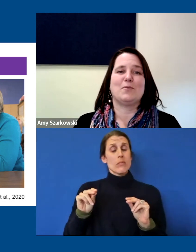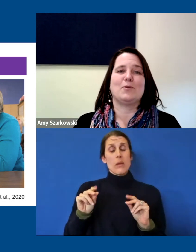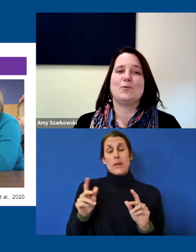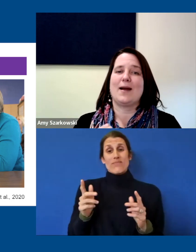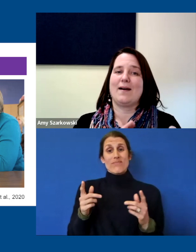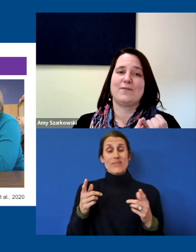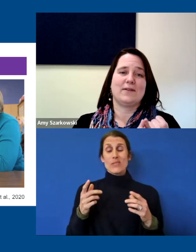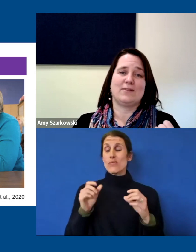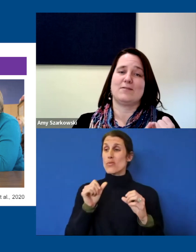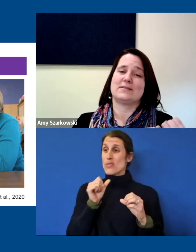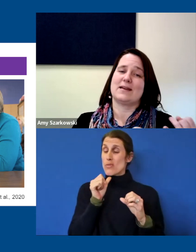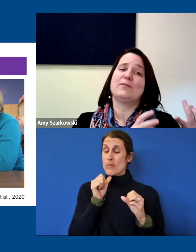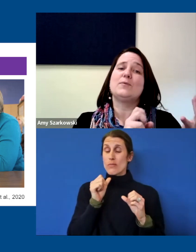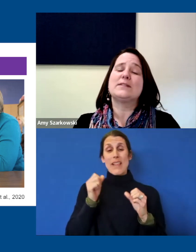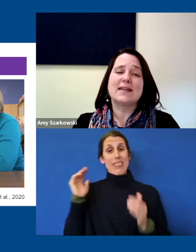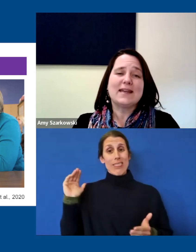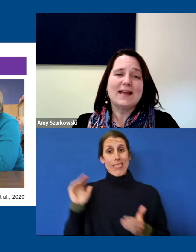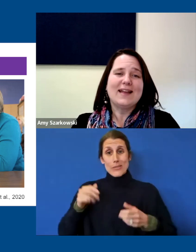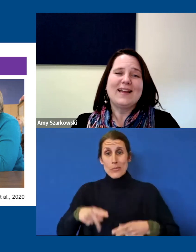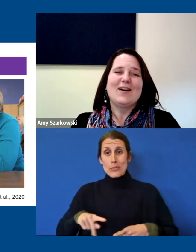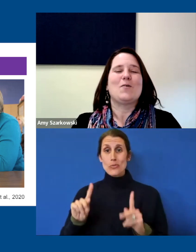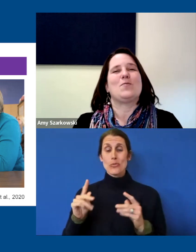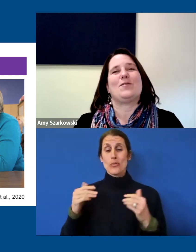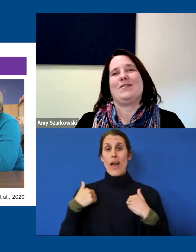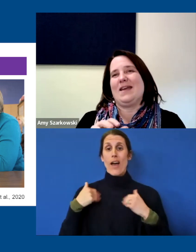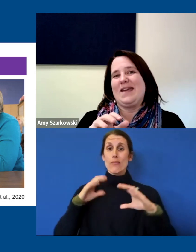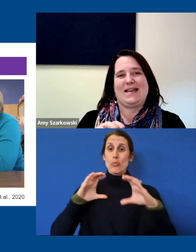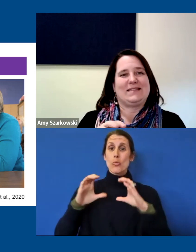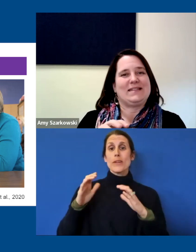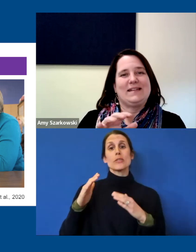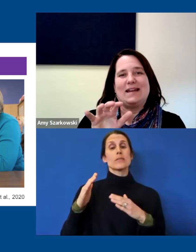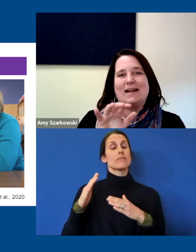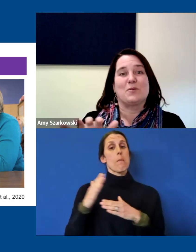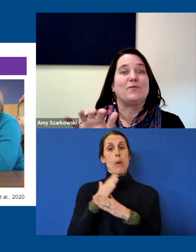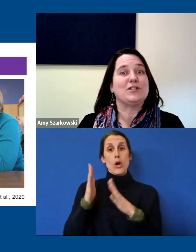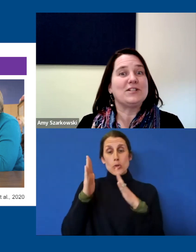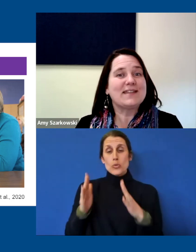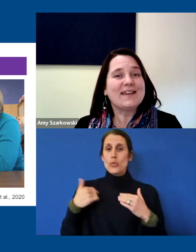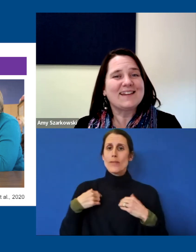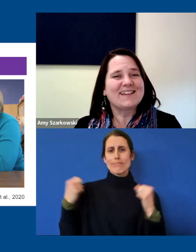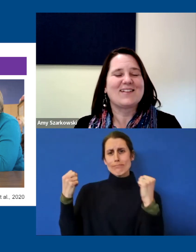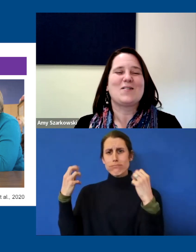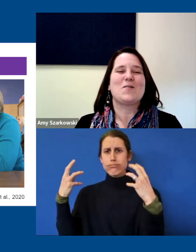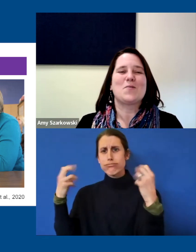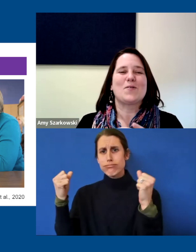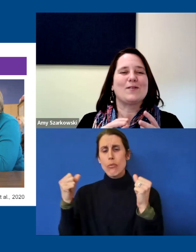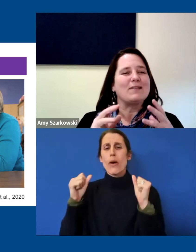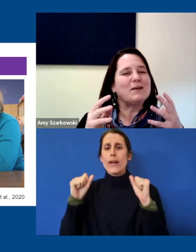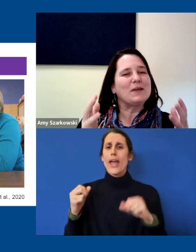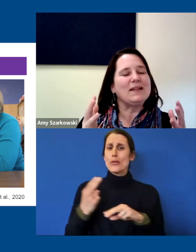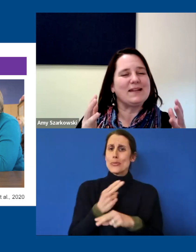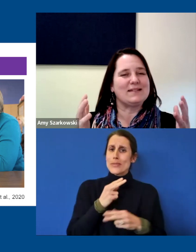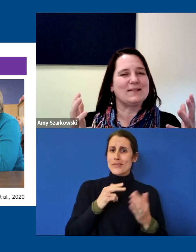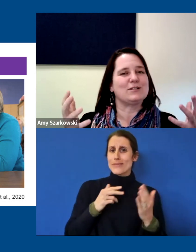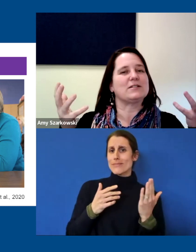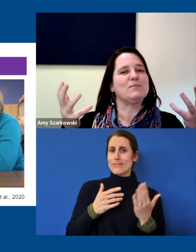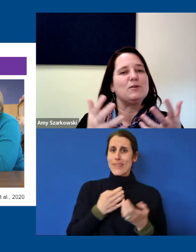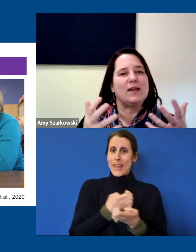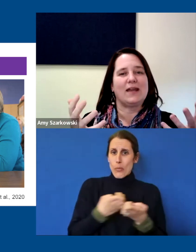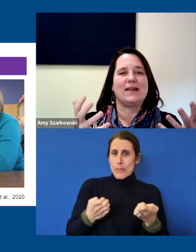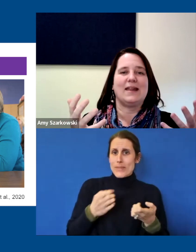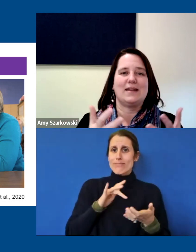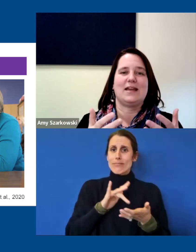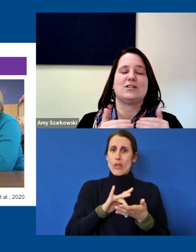many people who have either the sign fluency or the AAC proficiency or the ability to